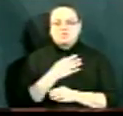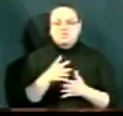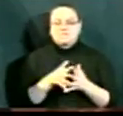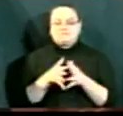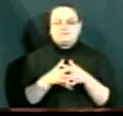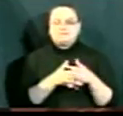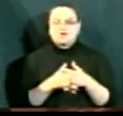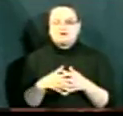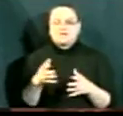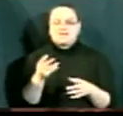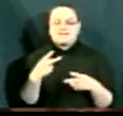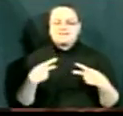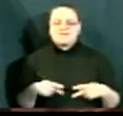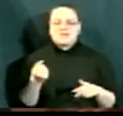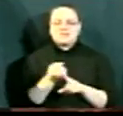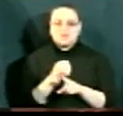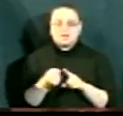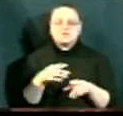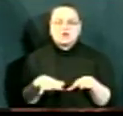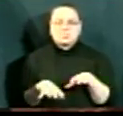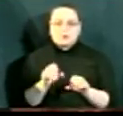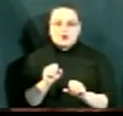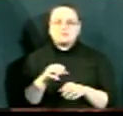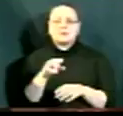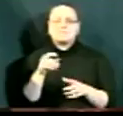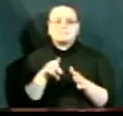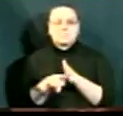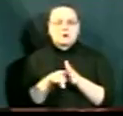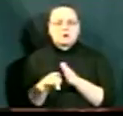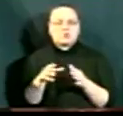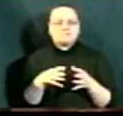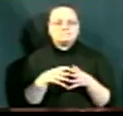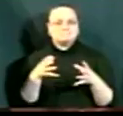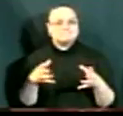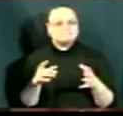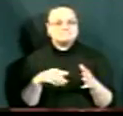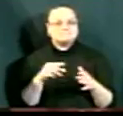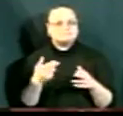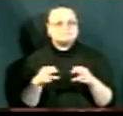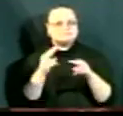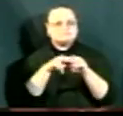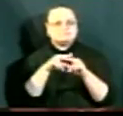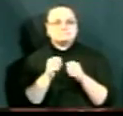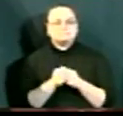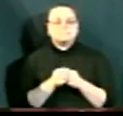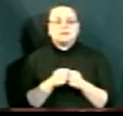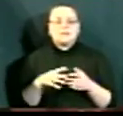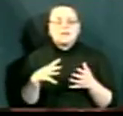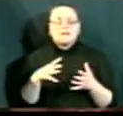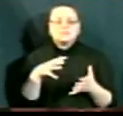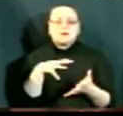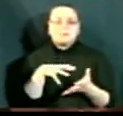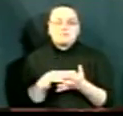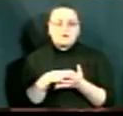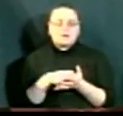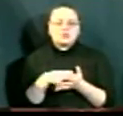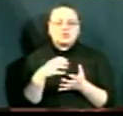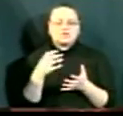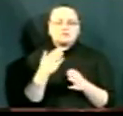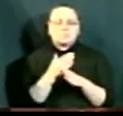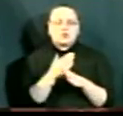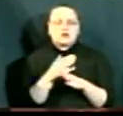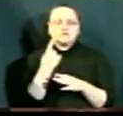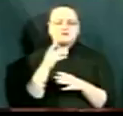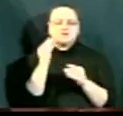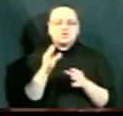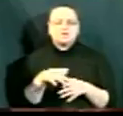physically assaulted, raped, and murdered at alarming rates. Instead of weakening protections for at-risk teachers and students, this